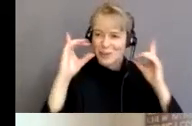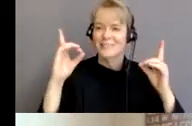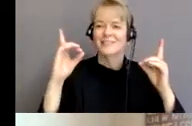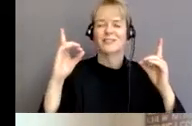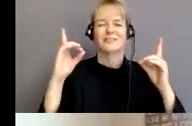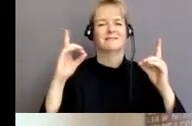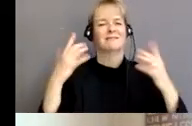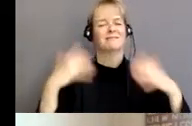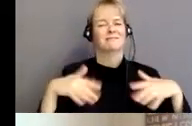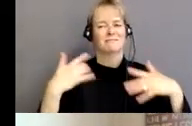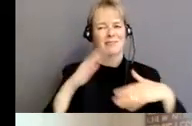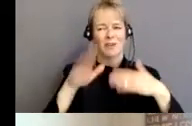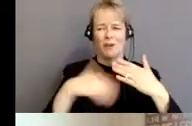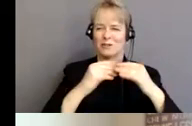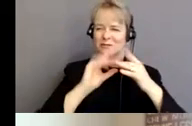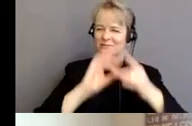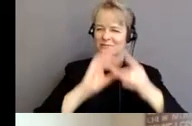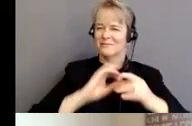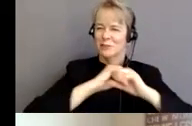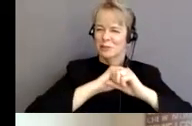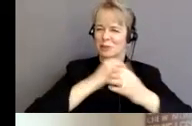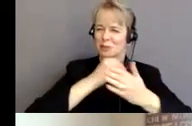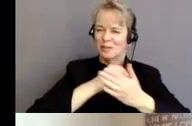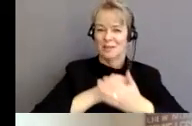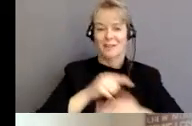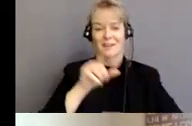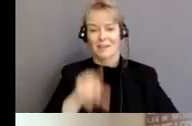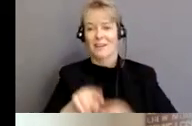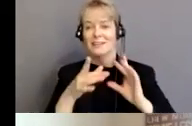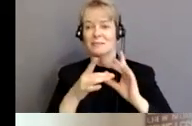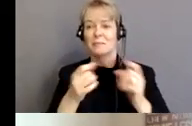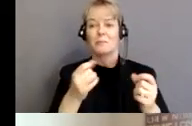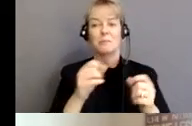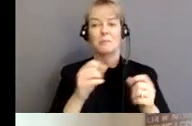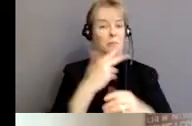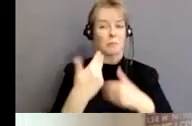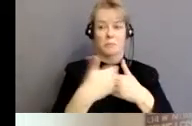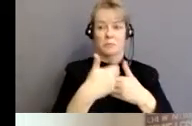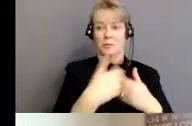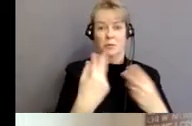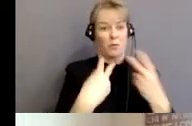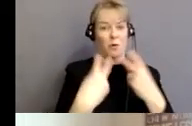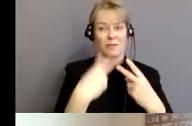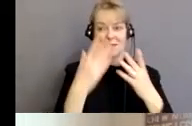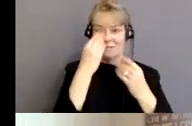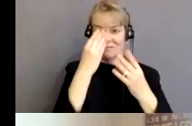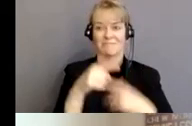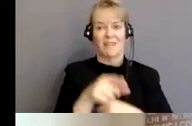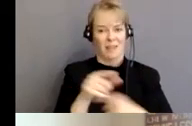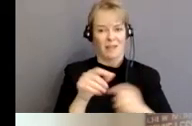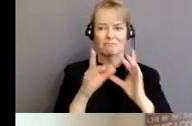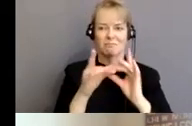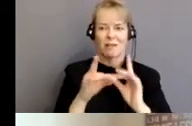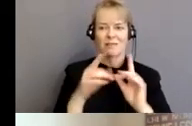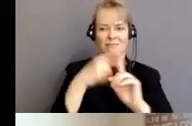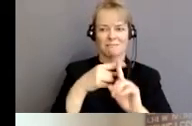provided on all the securities. I know we've got a lot of positive comments coming from our participants around this valuable information, and we will put